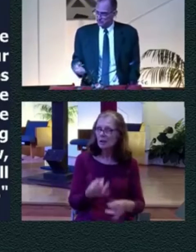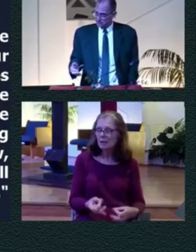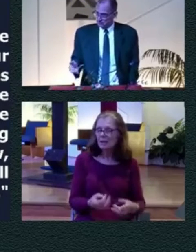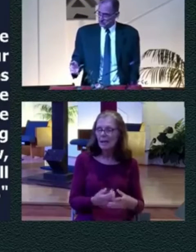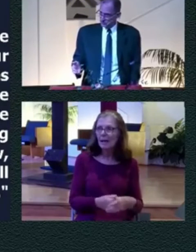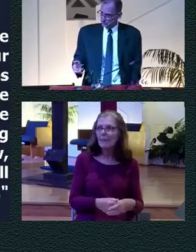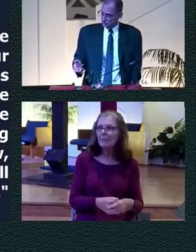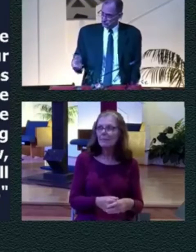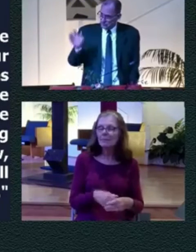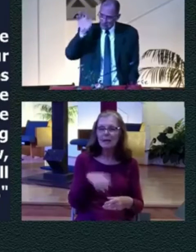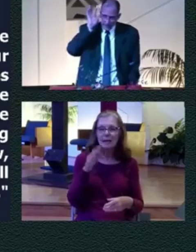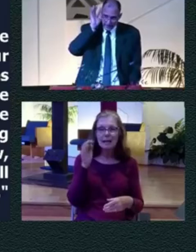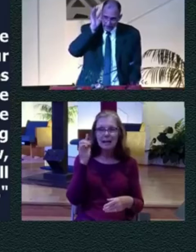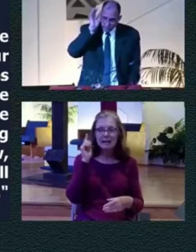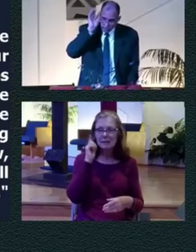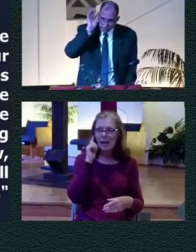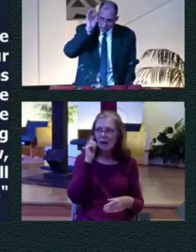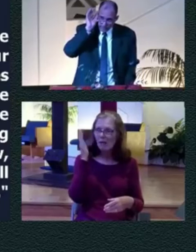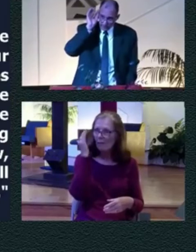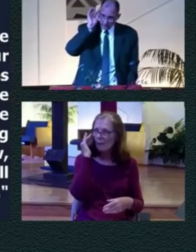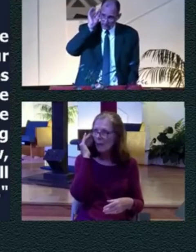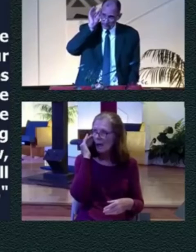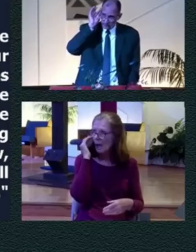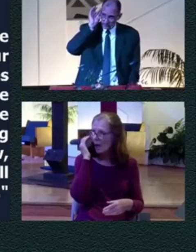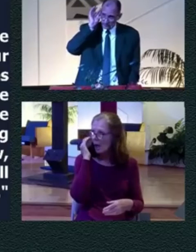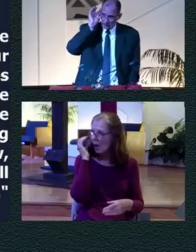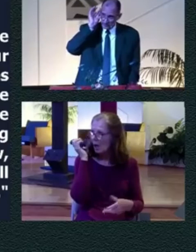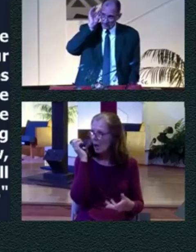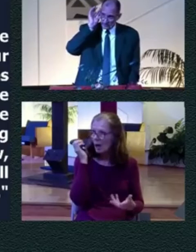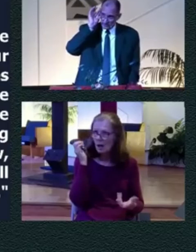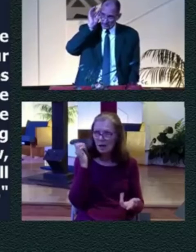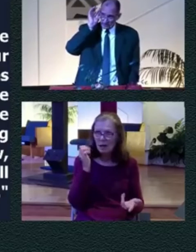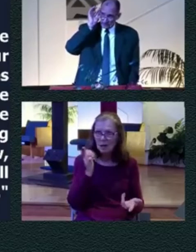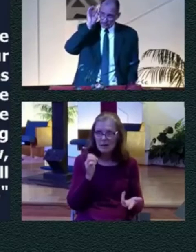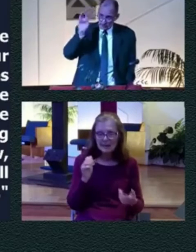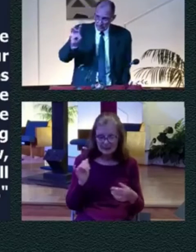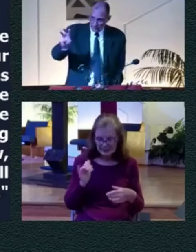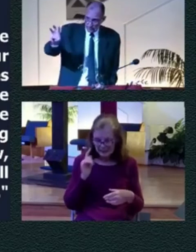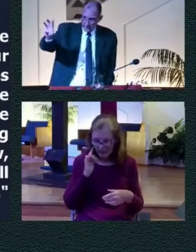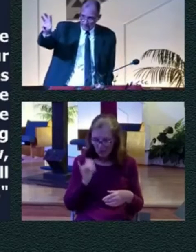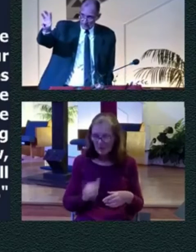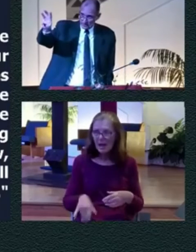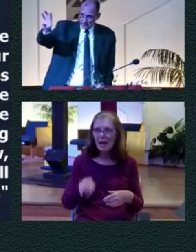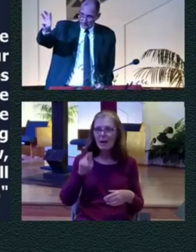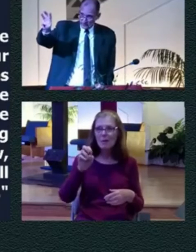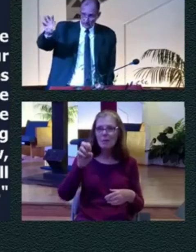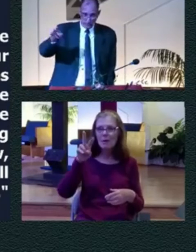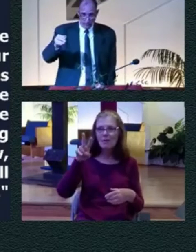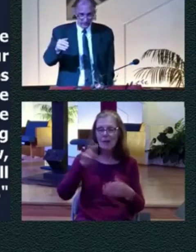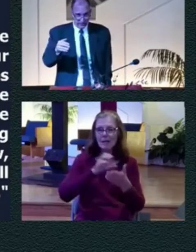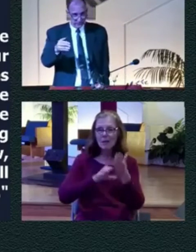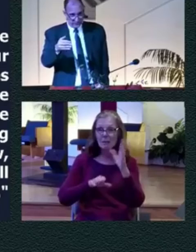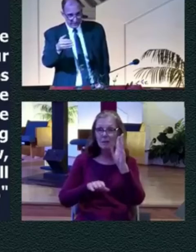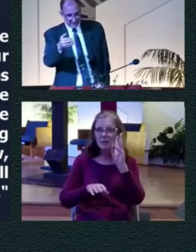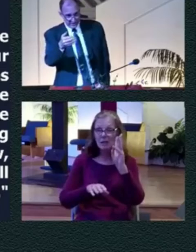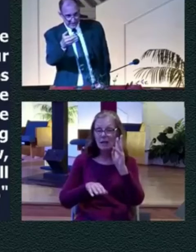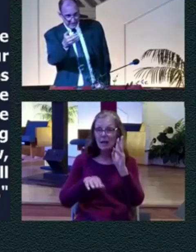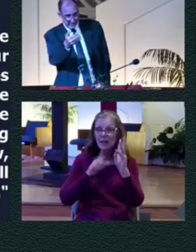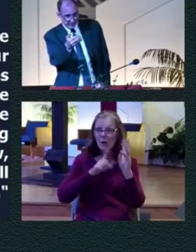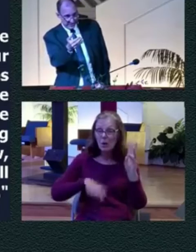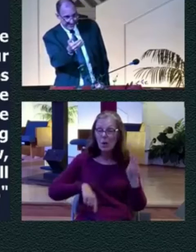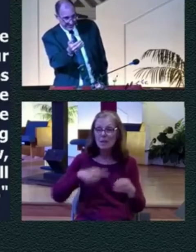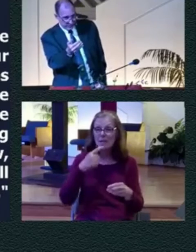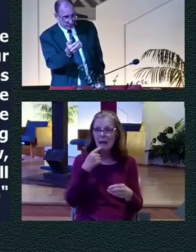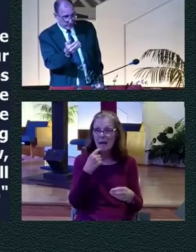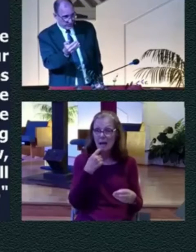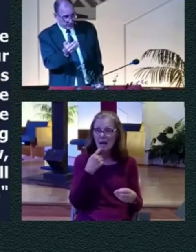it sound familiar to you? Do you hear any echoes of Revelation 6 here? Did you hear the three elements? The Lord says, as